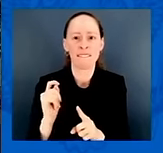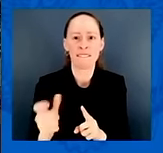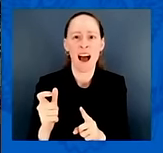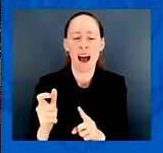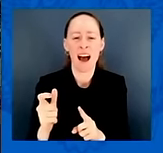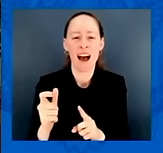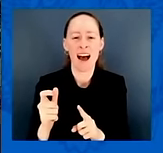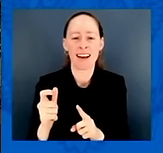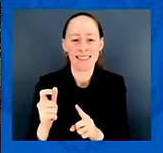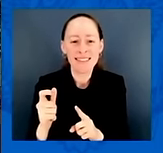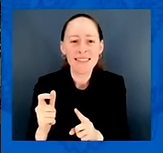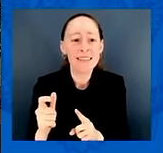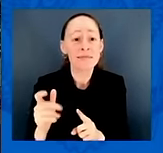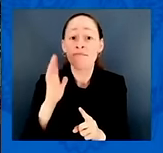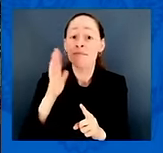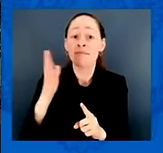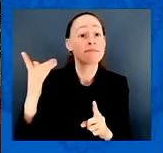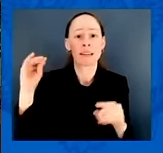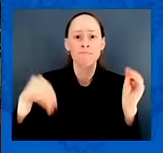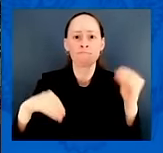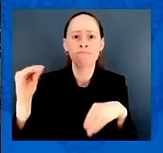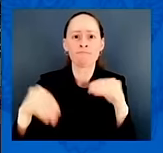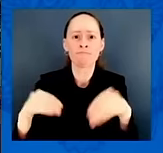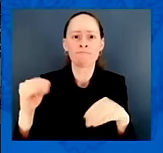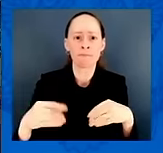America. That's killing thousands of children.